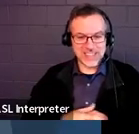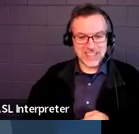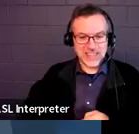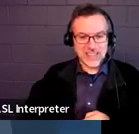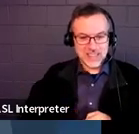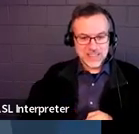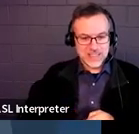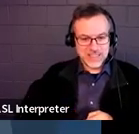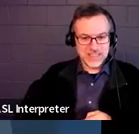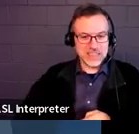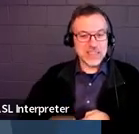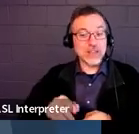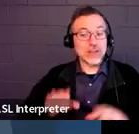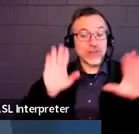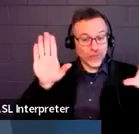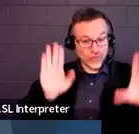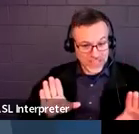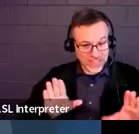It's great.